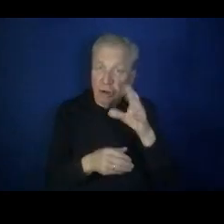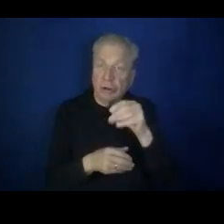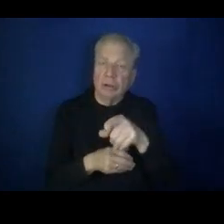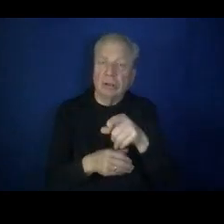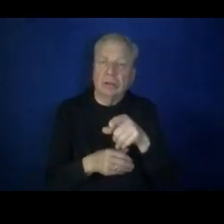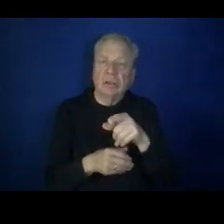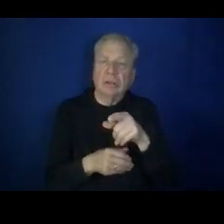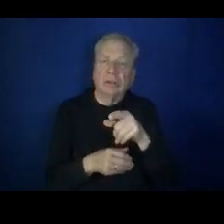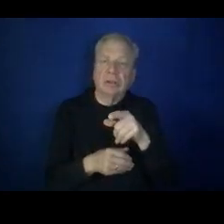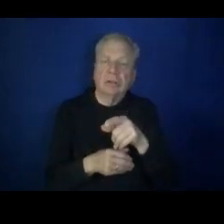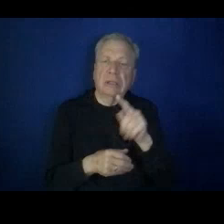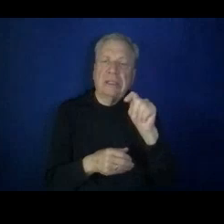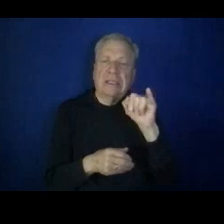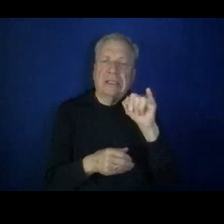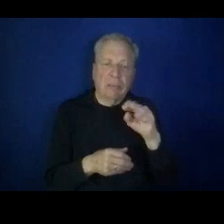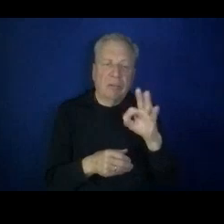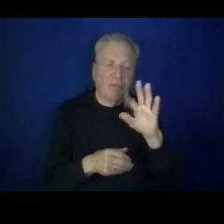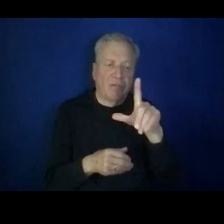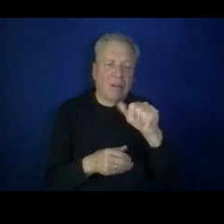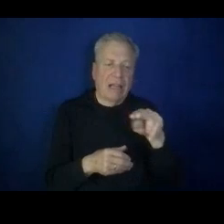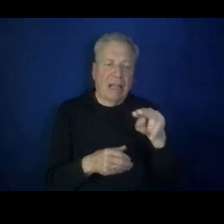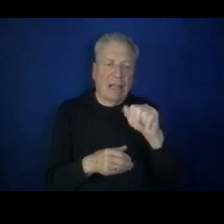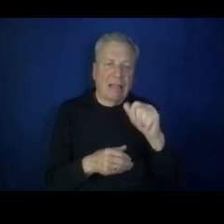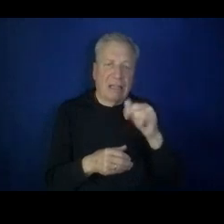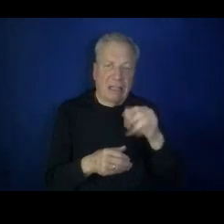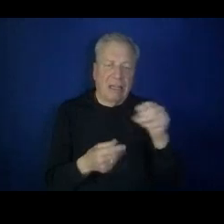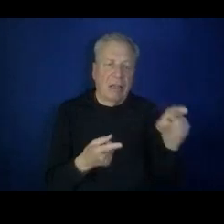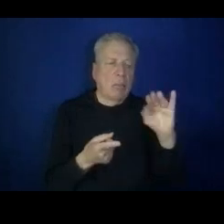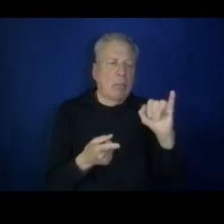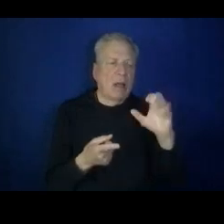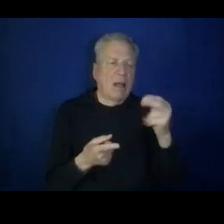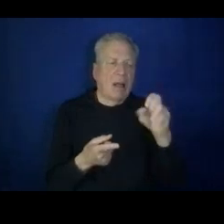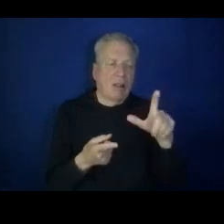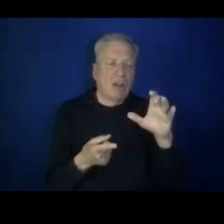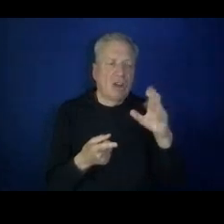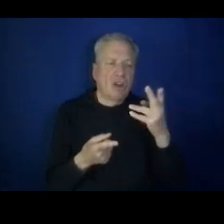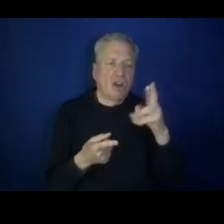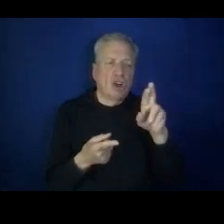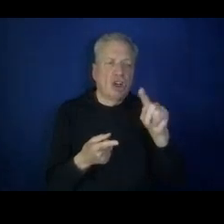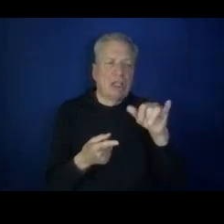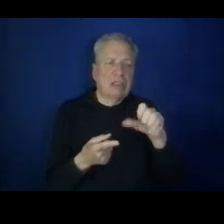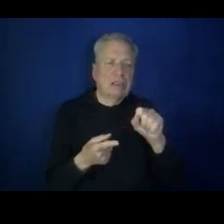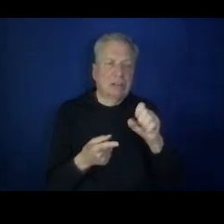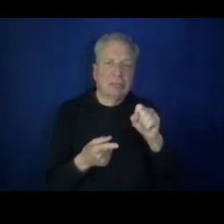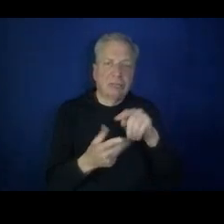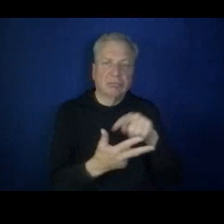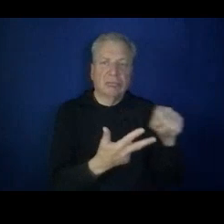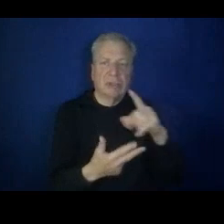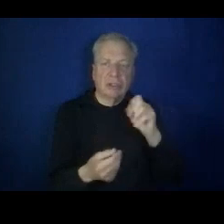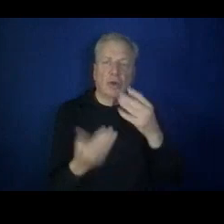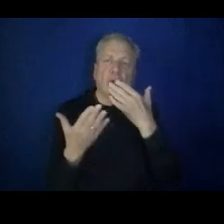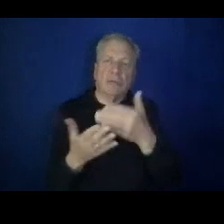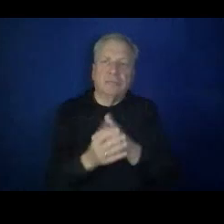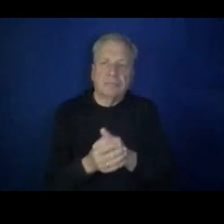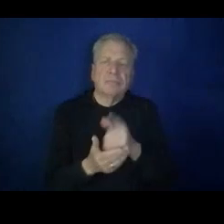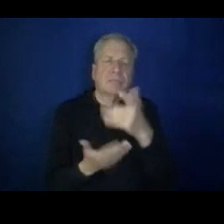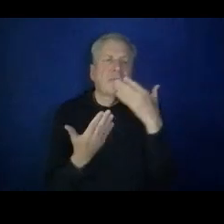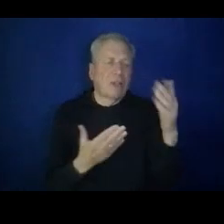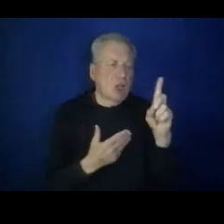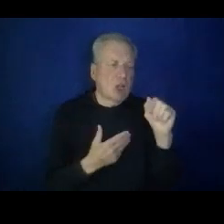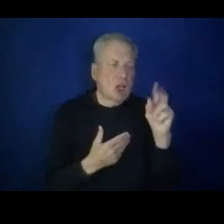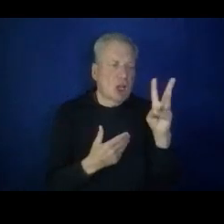Lewis, Kim Flanagan, and over here, Michael Curtis will wind us out. So thank you, everybody. Thank you, Dawn. Hi, guys. Like